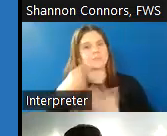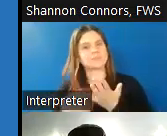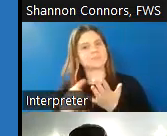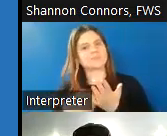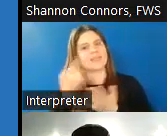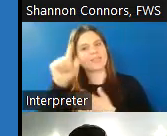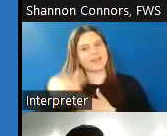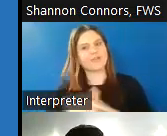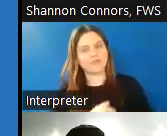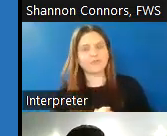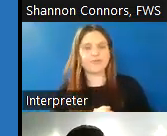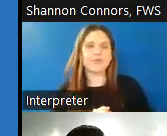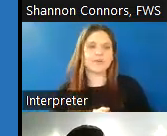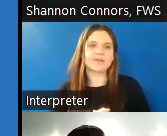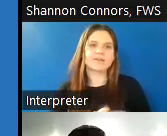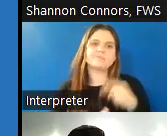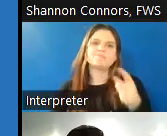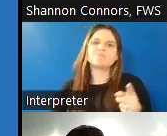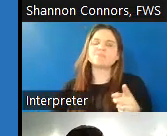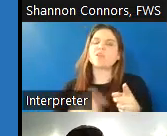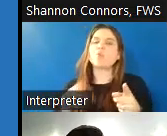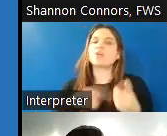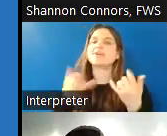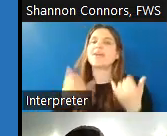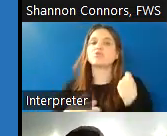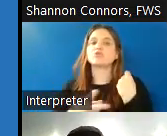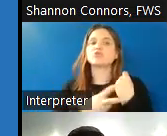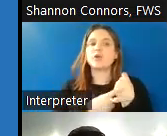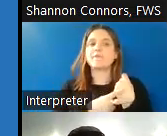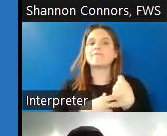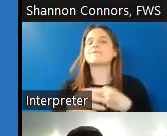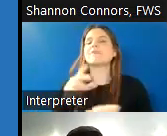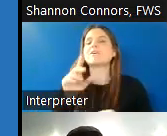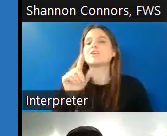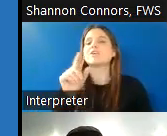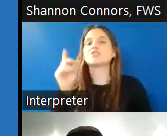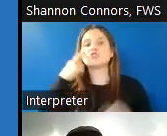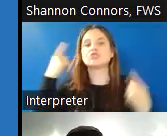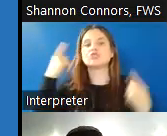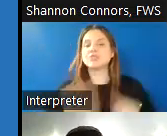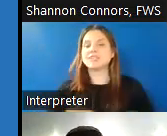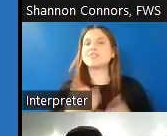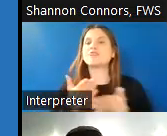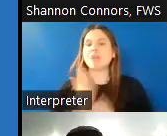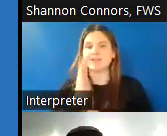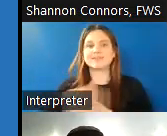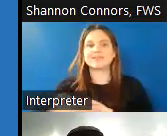Going on right now that we call the Reserve Treaty Rights Lands Grant, where I'm going out into